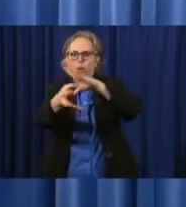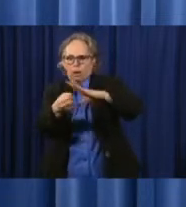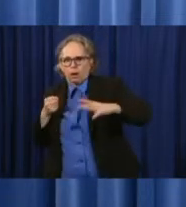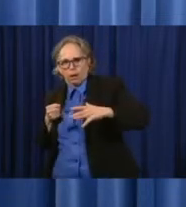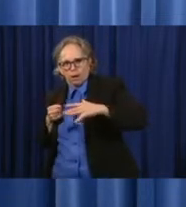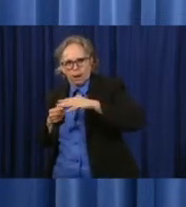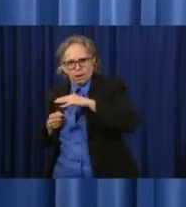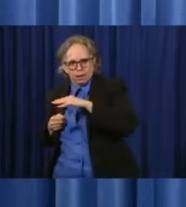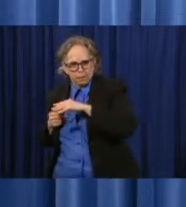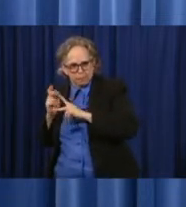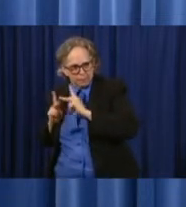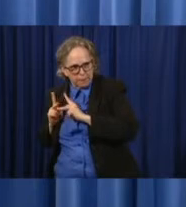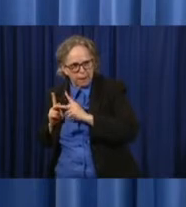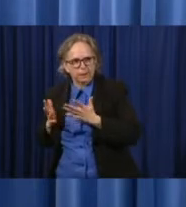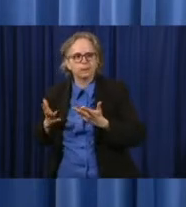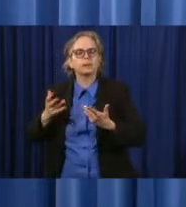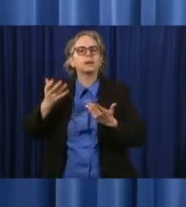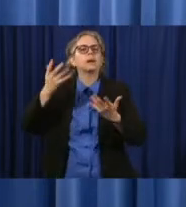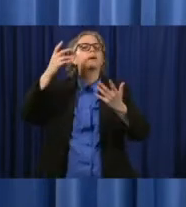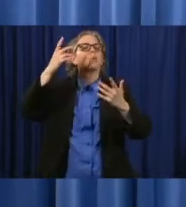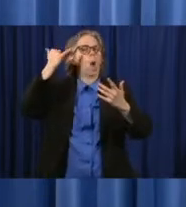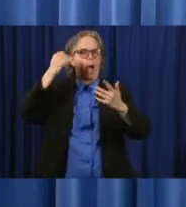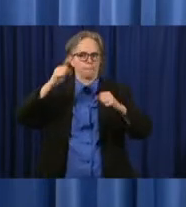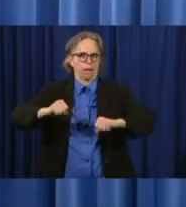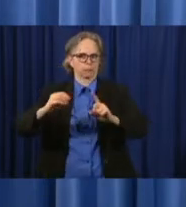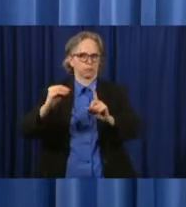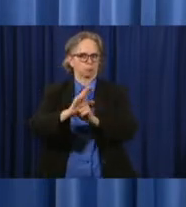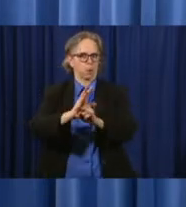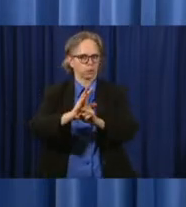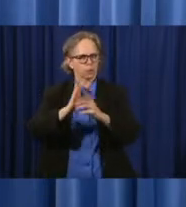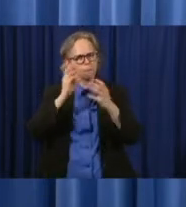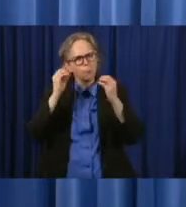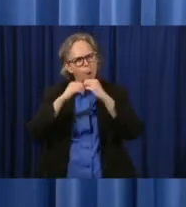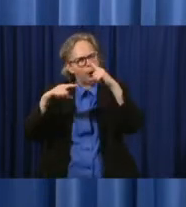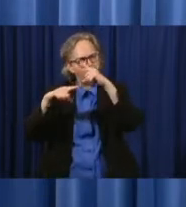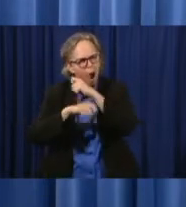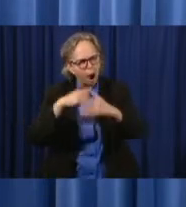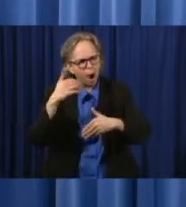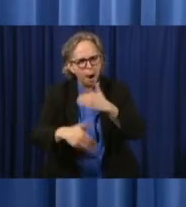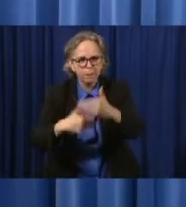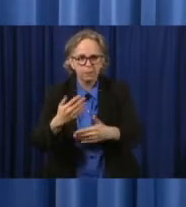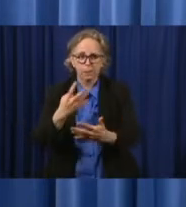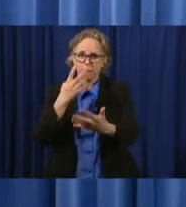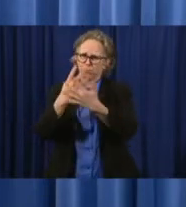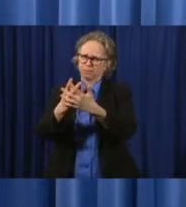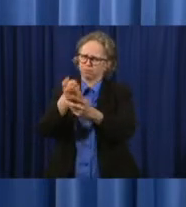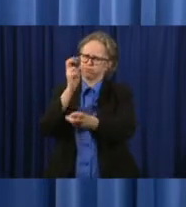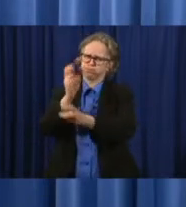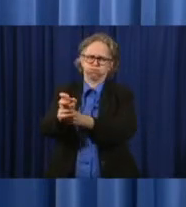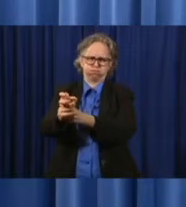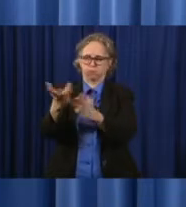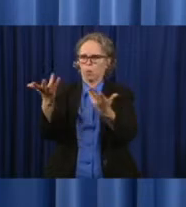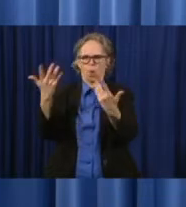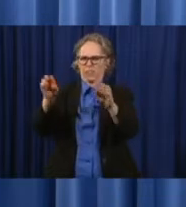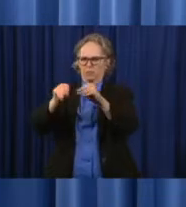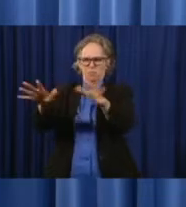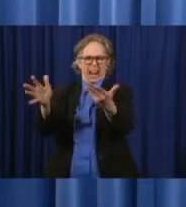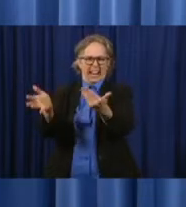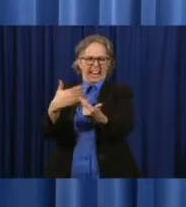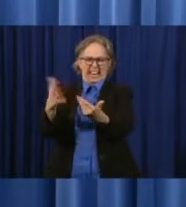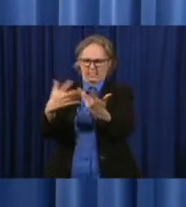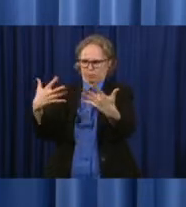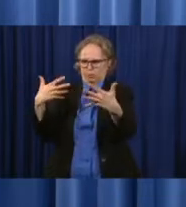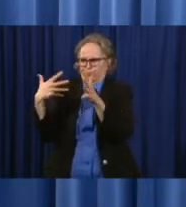been in contact with. The difficulty when you're dealing with the prisoners, when it has spread throughout the prison, comes back